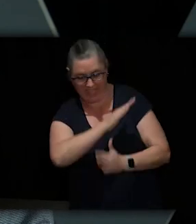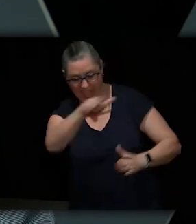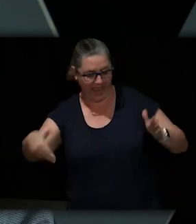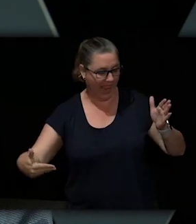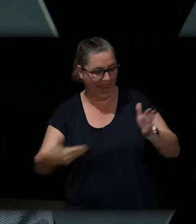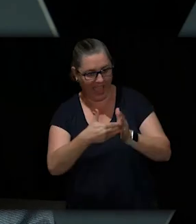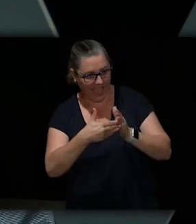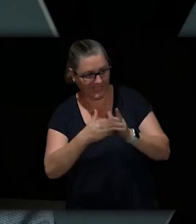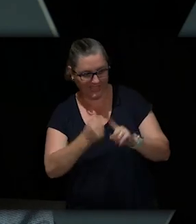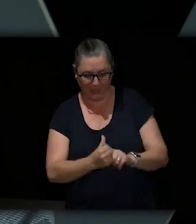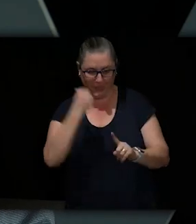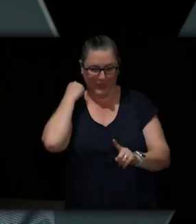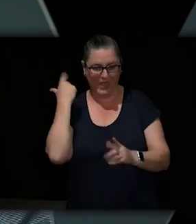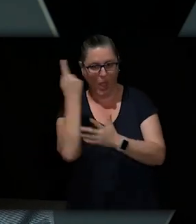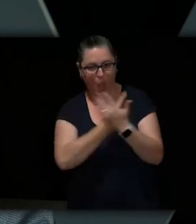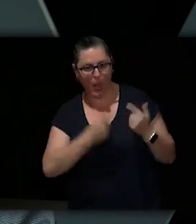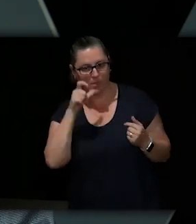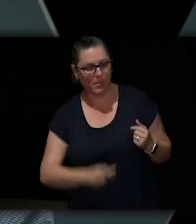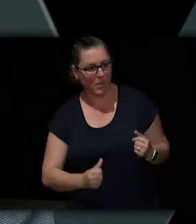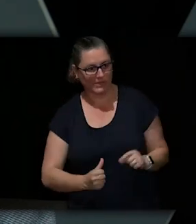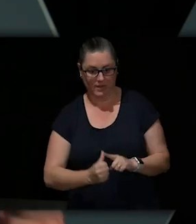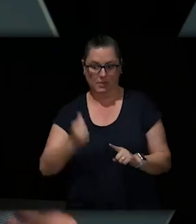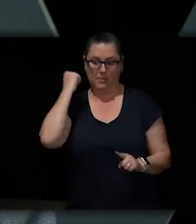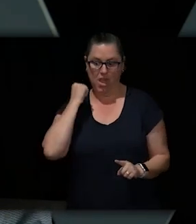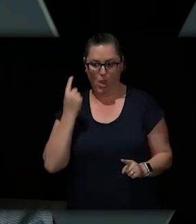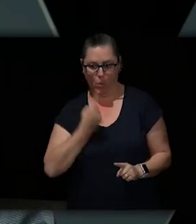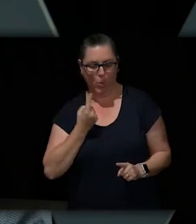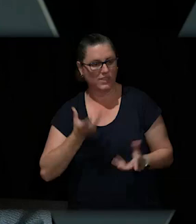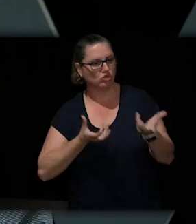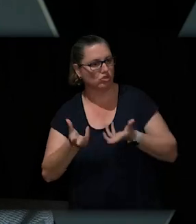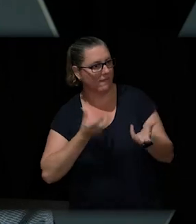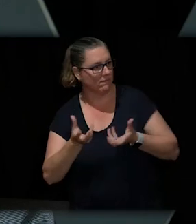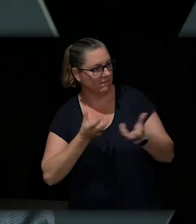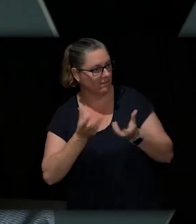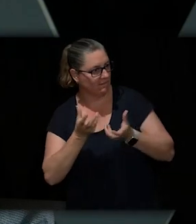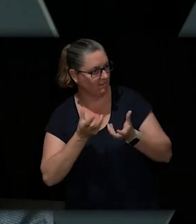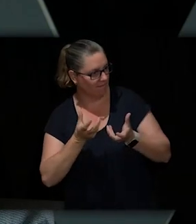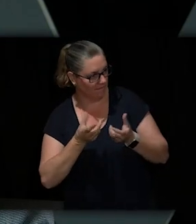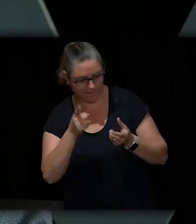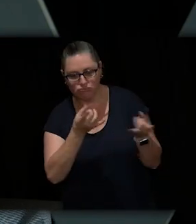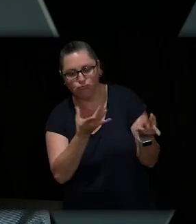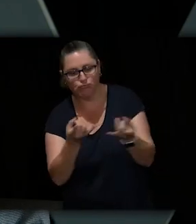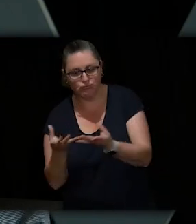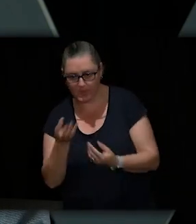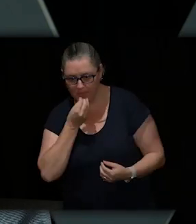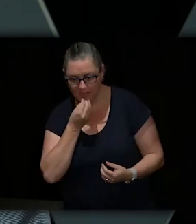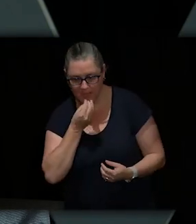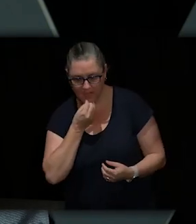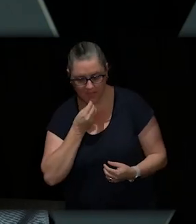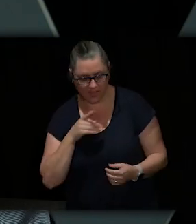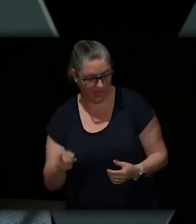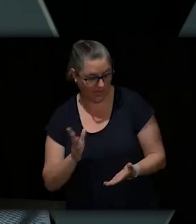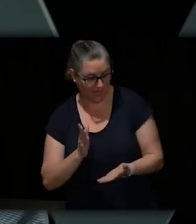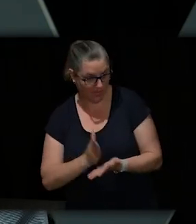the very back. The only person behind me was one of the chefs on the plane who was cooking our meals. And it was just the most bizarre